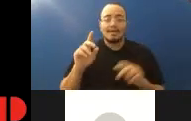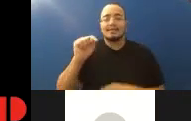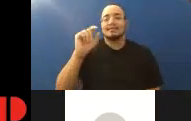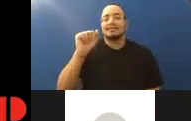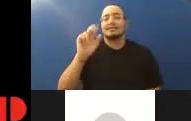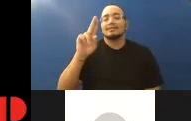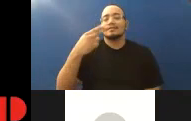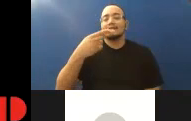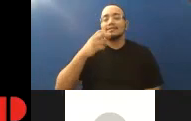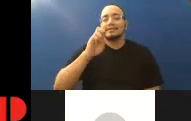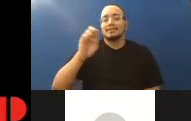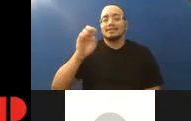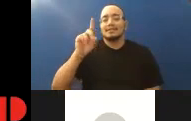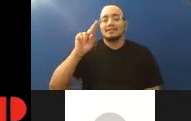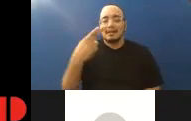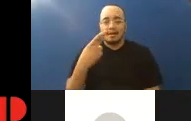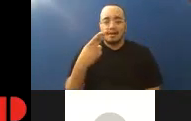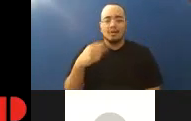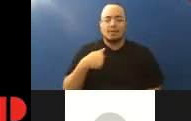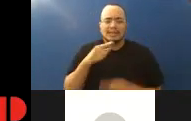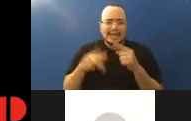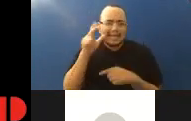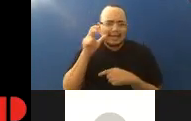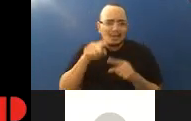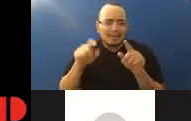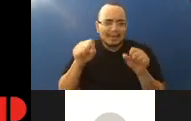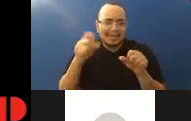Can't hear her. We can't hear you. We can see you now, though.